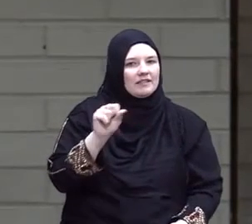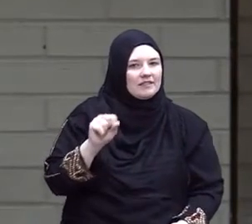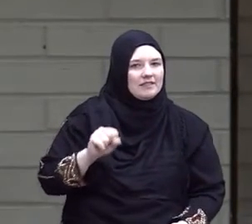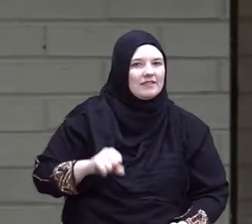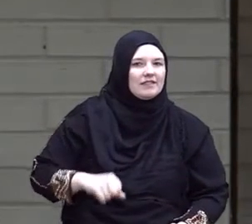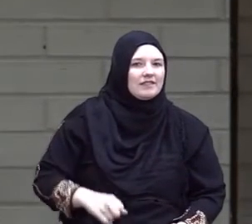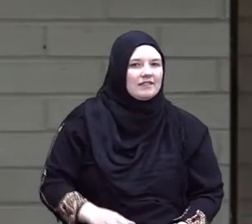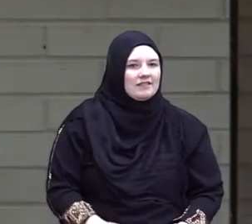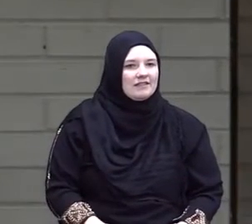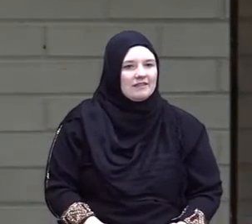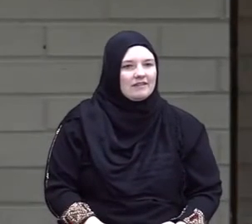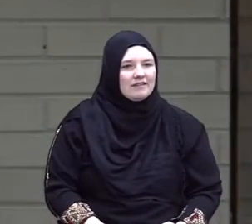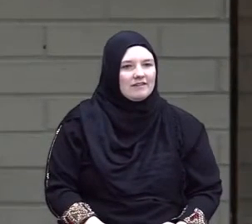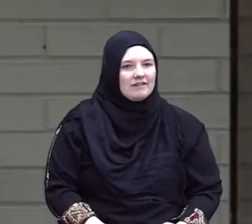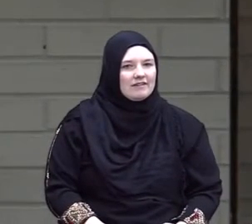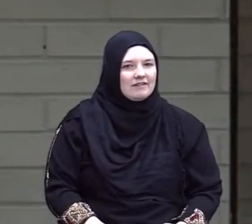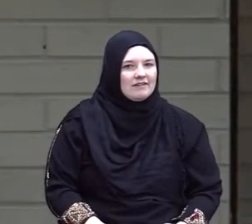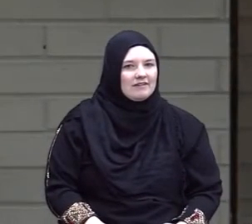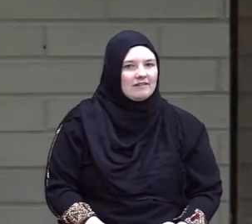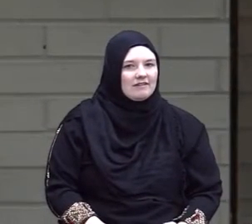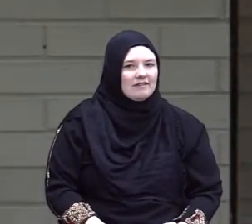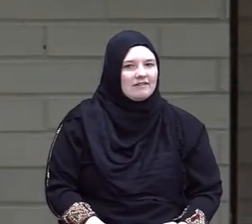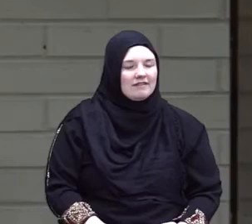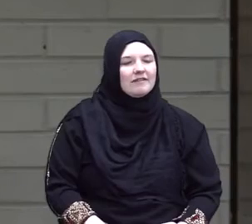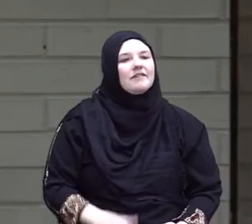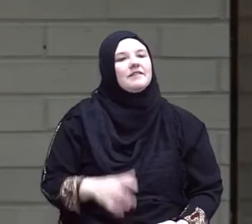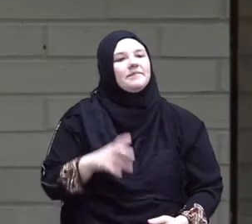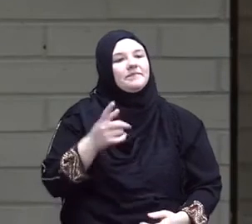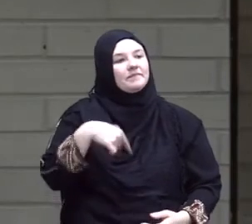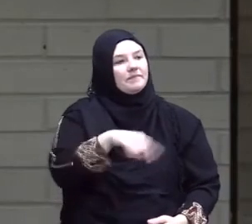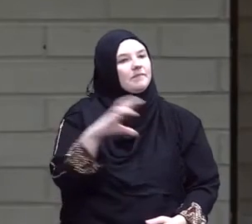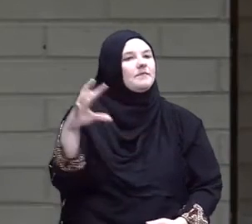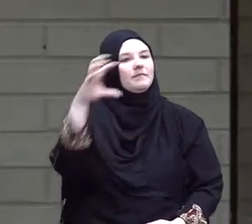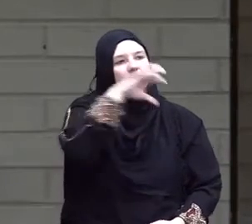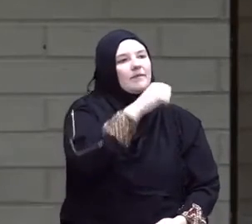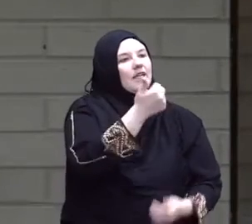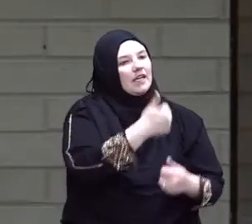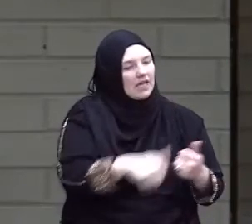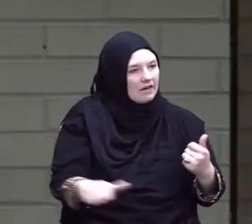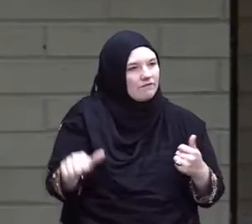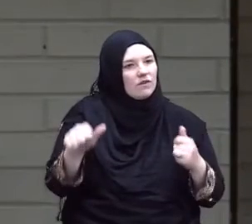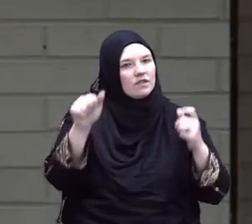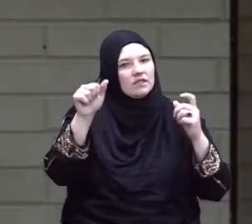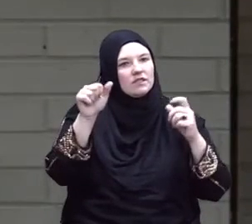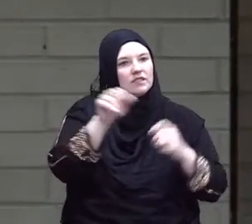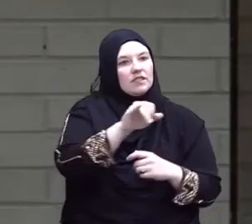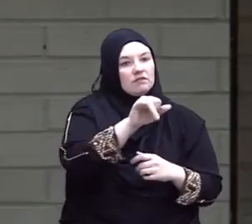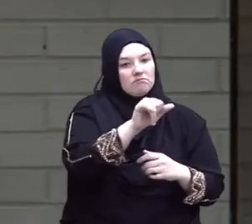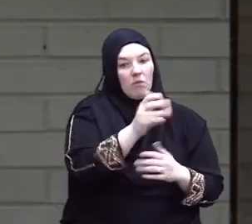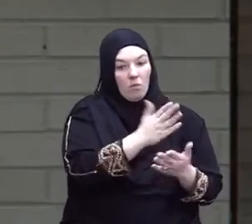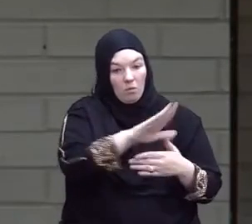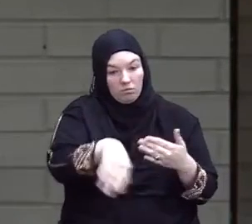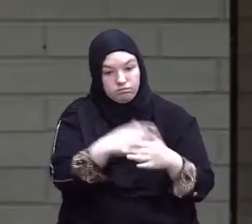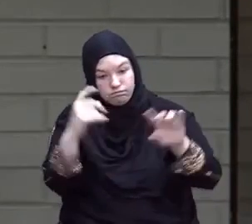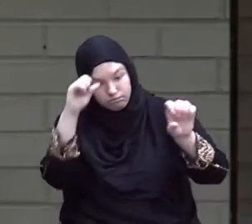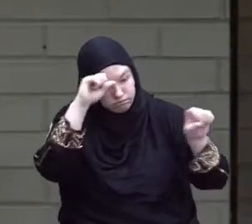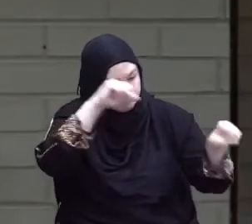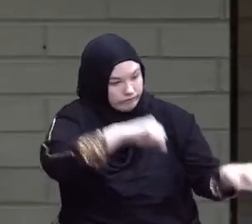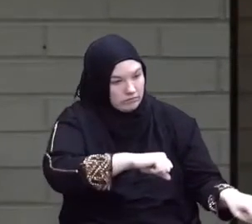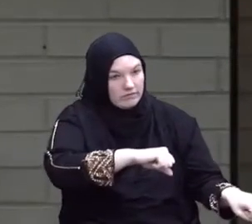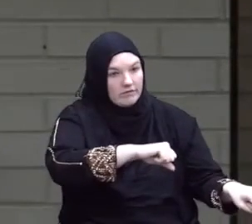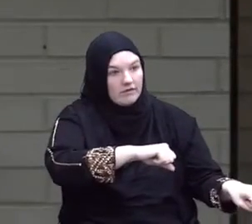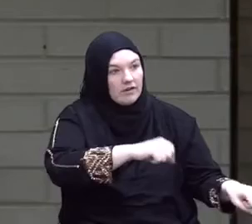Iblis, adat istithna, and they assume that every mustathna